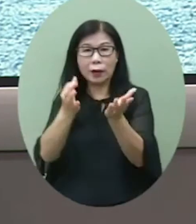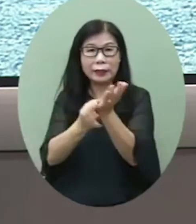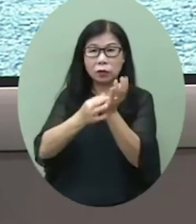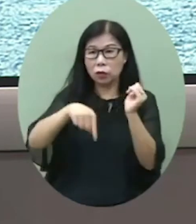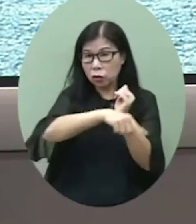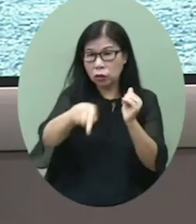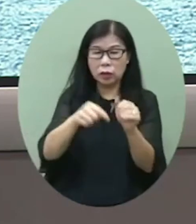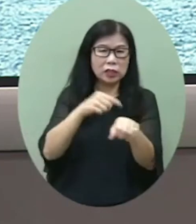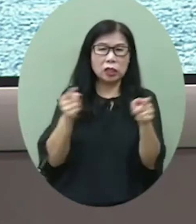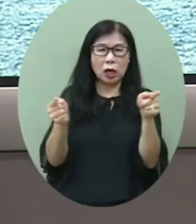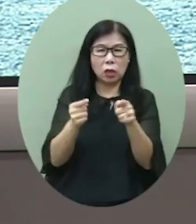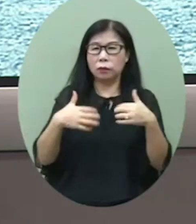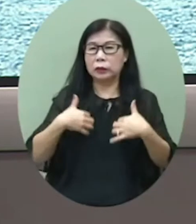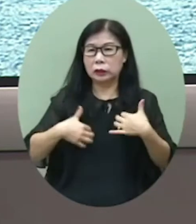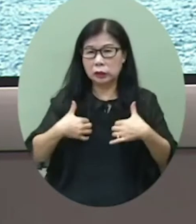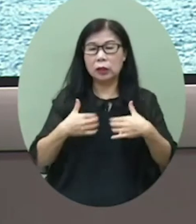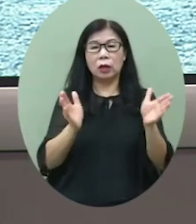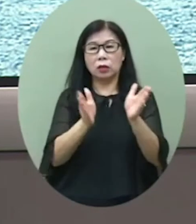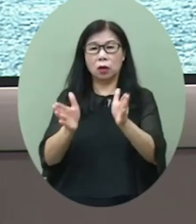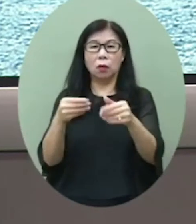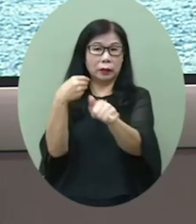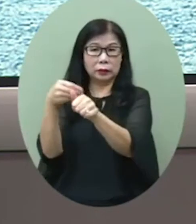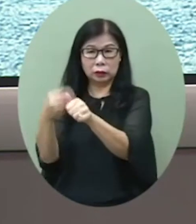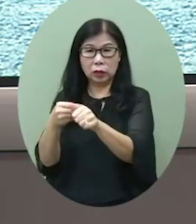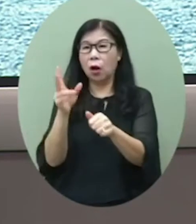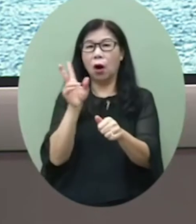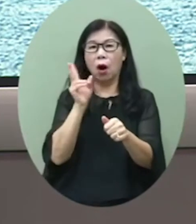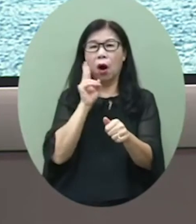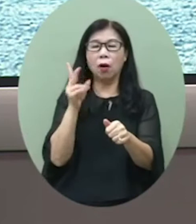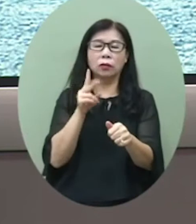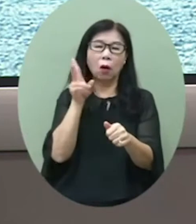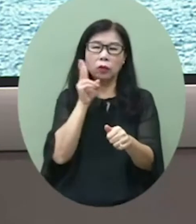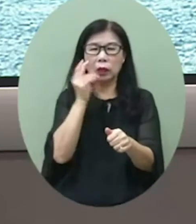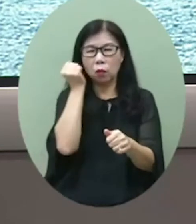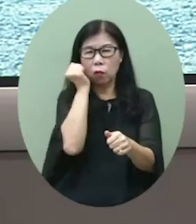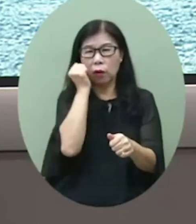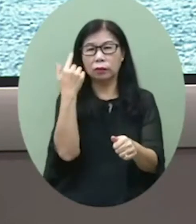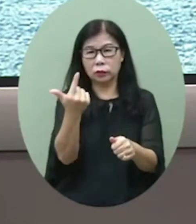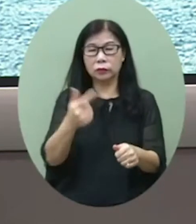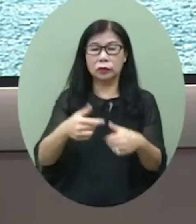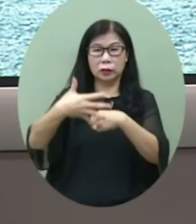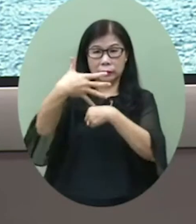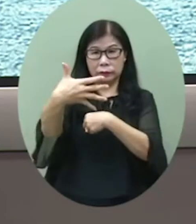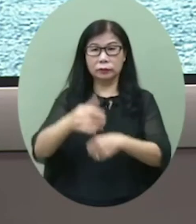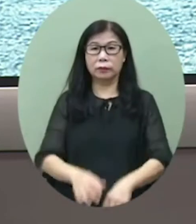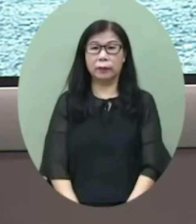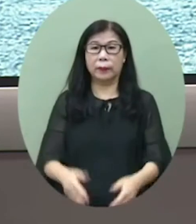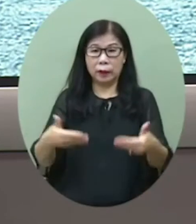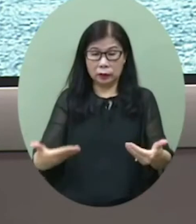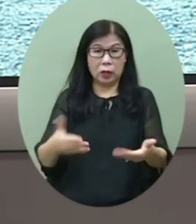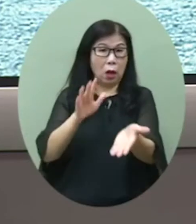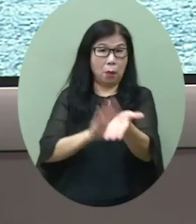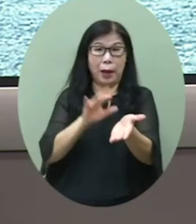Counting Center and the media station at the AWE. We have to find some place else. Now, we are to do it in such a short time, that is to find